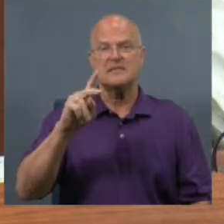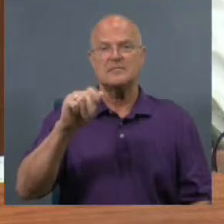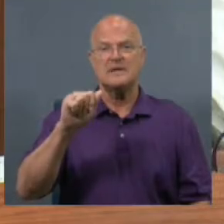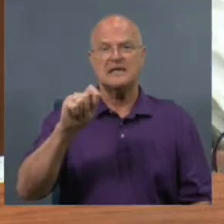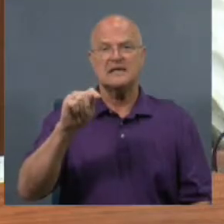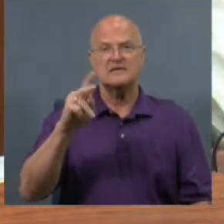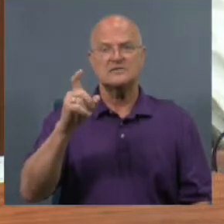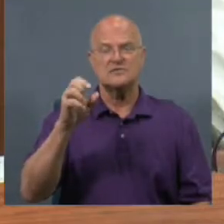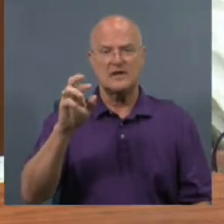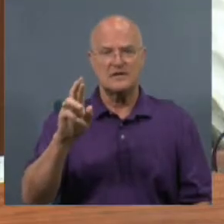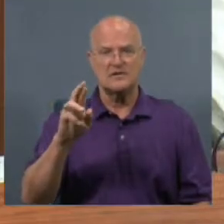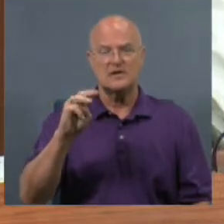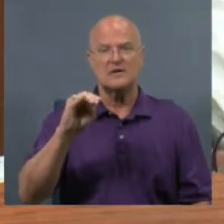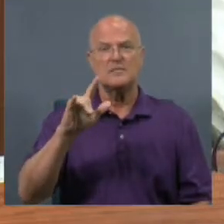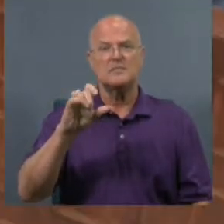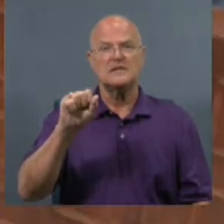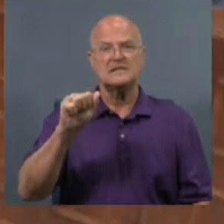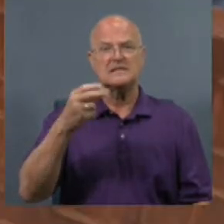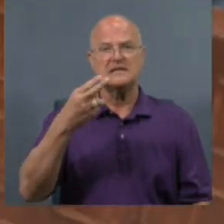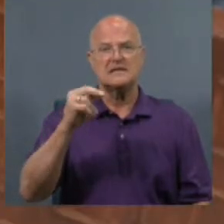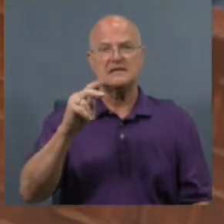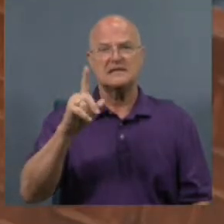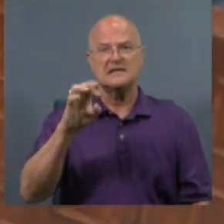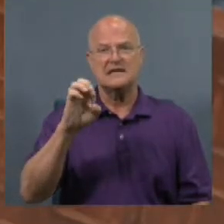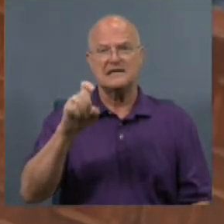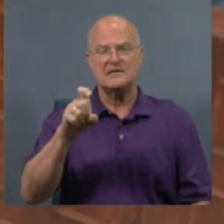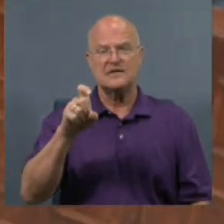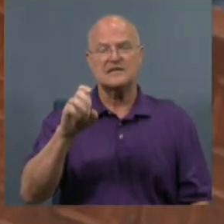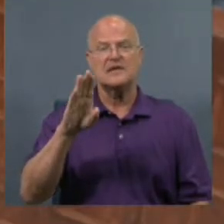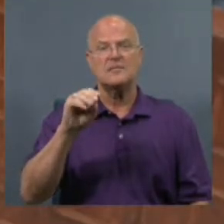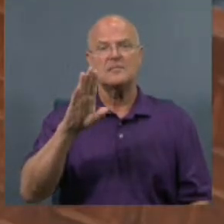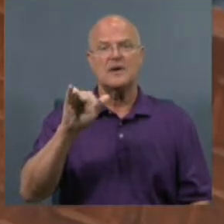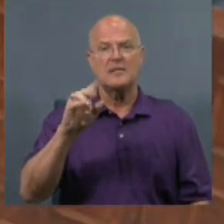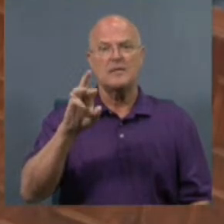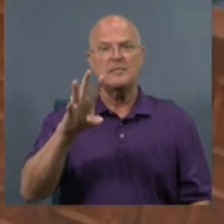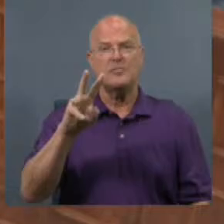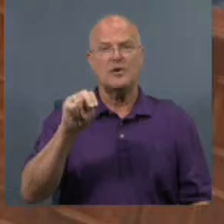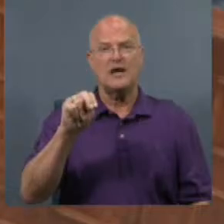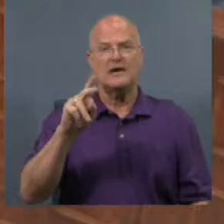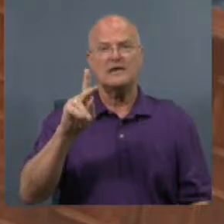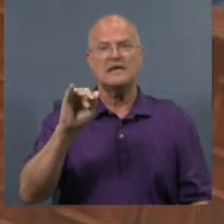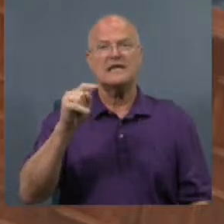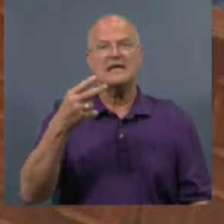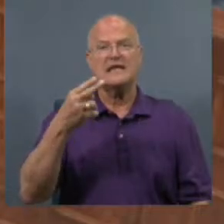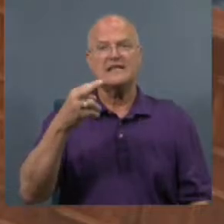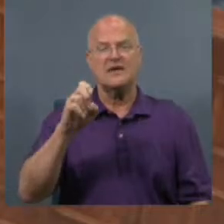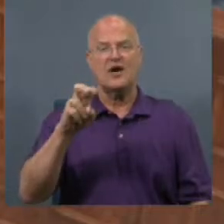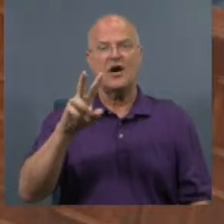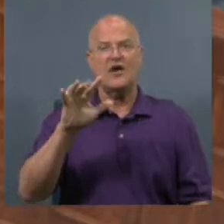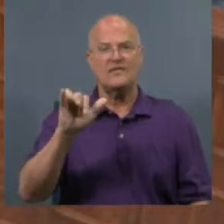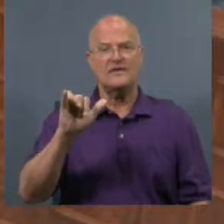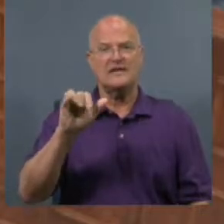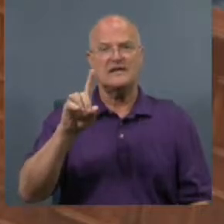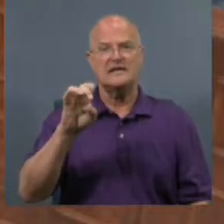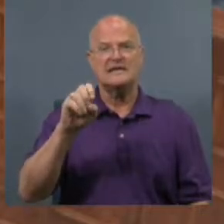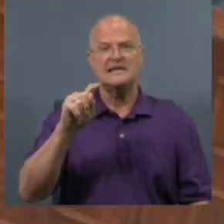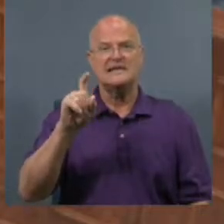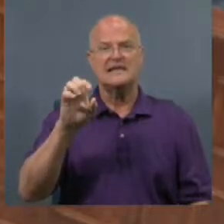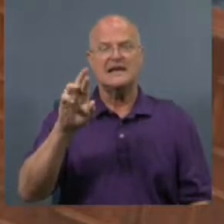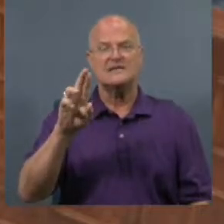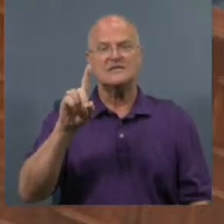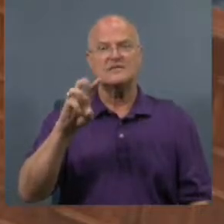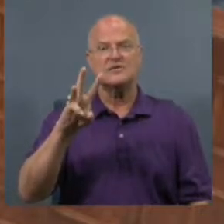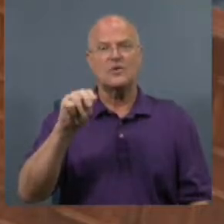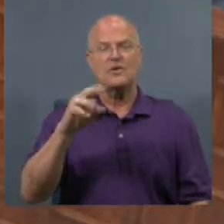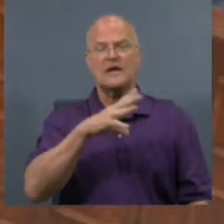treasurer, Melissa Hendricks, Bobby Brown, Keith Harvey, Dexter Doyne, and